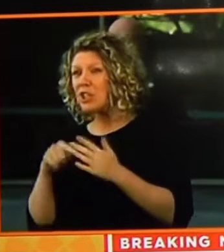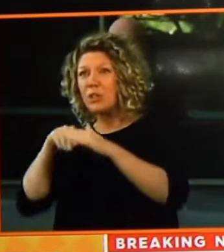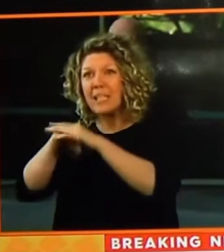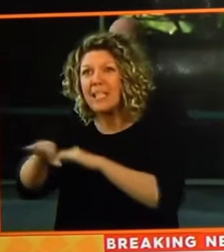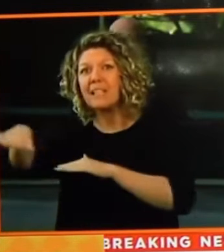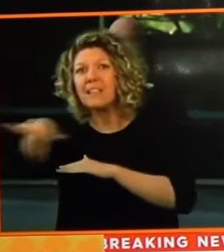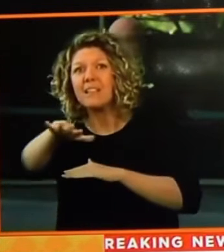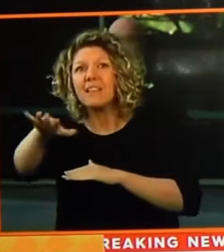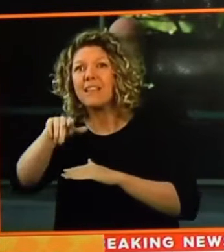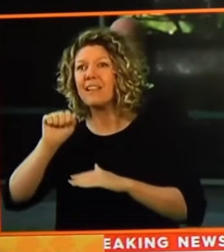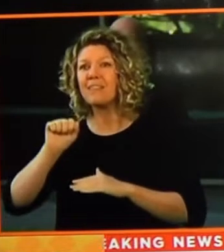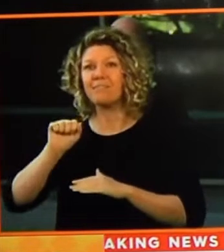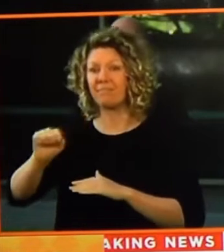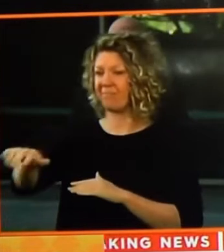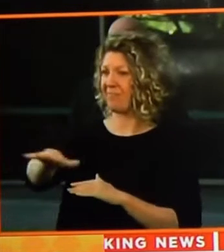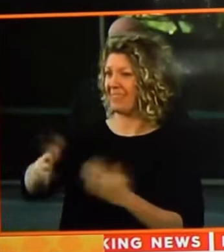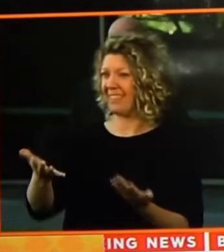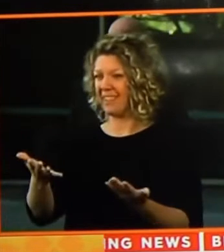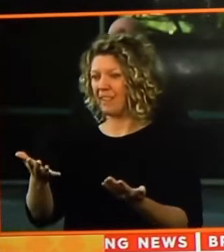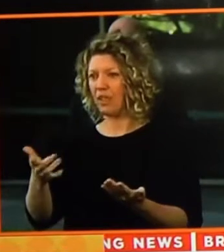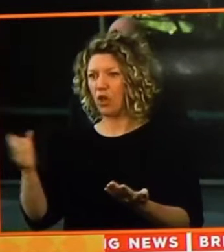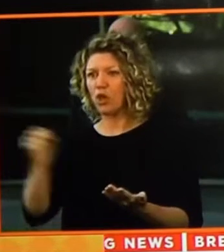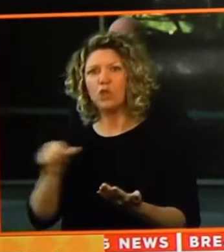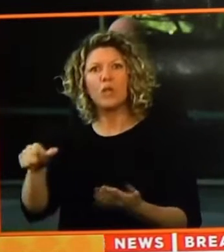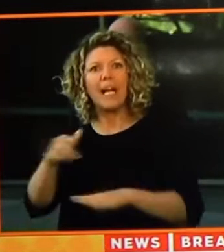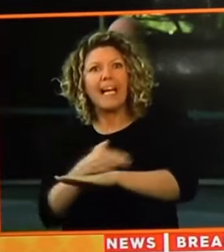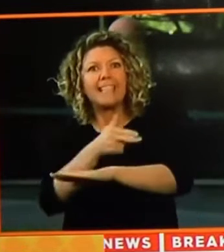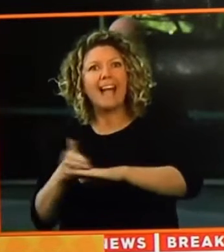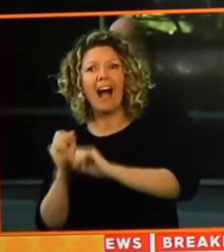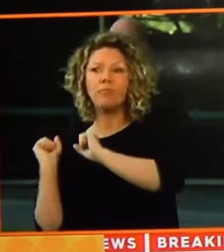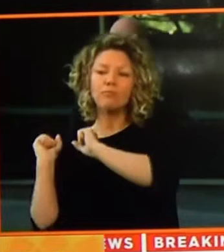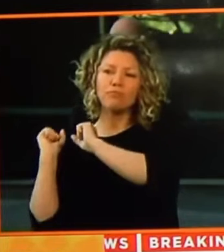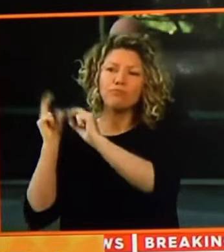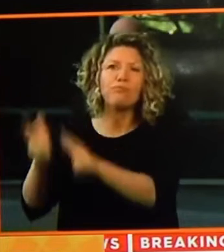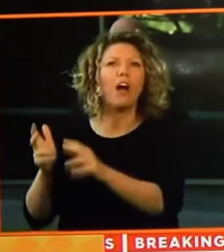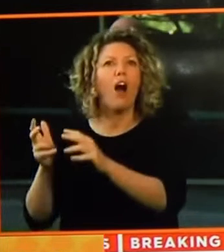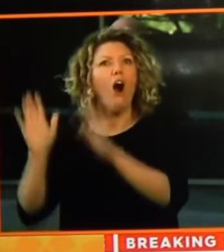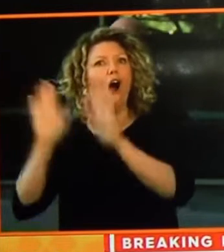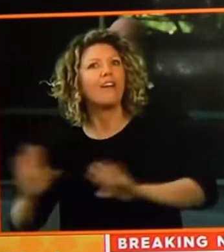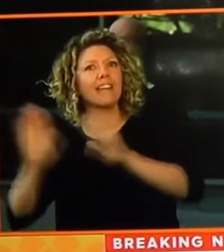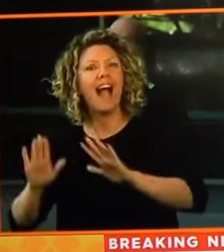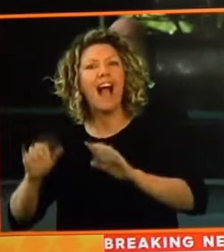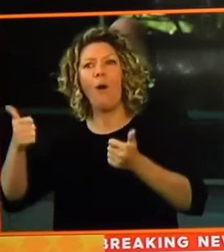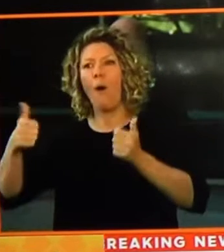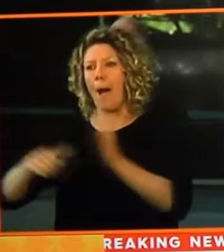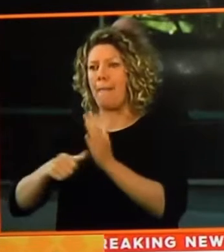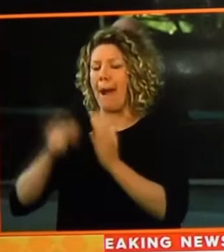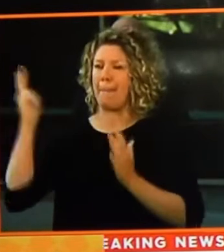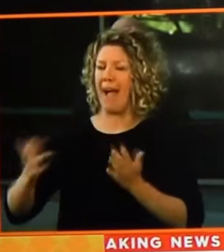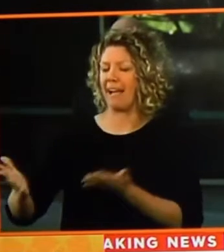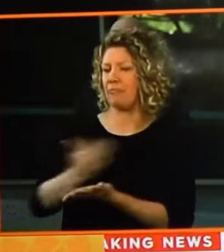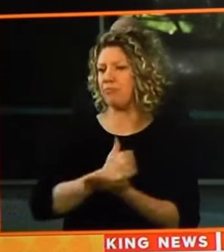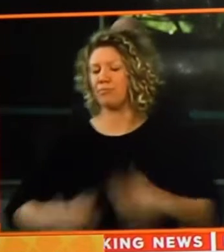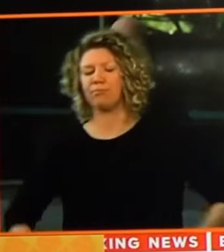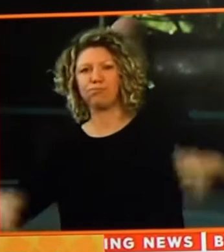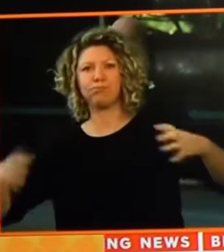putting their store in what would have been a boost coming this Easter. But the reality is we're seeing the impact of this disease